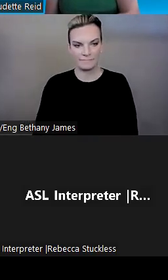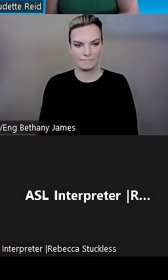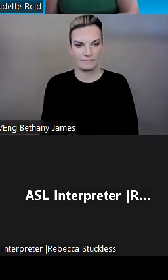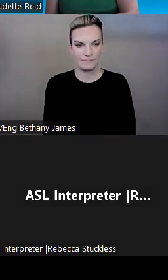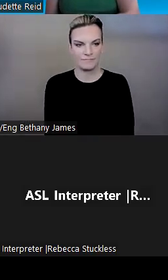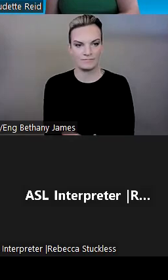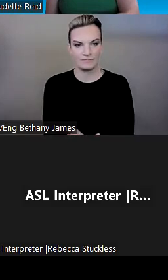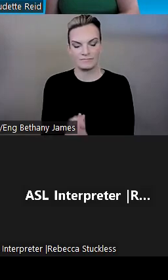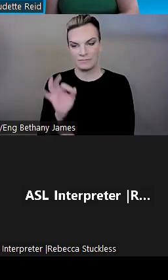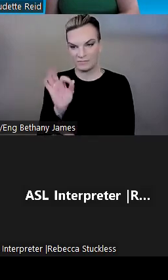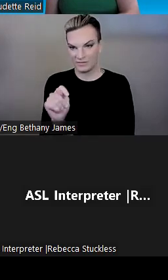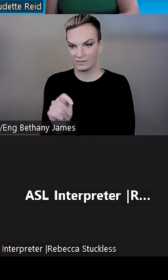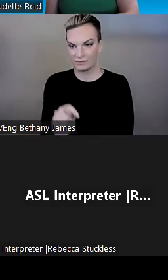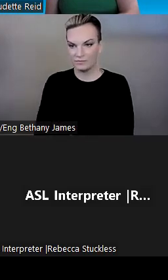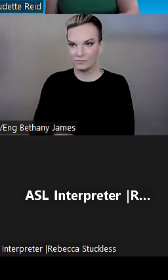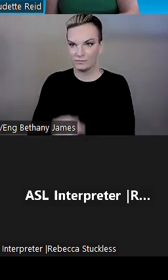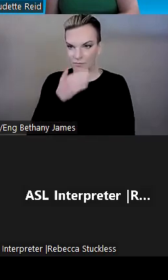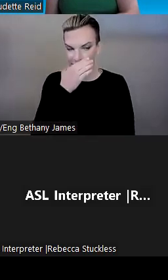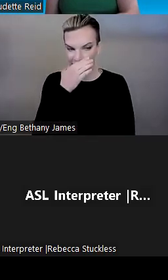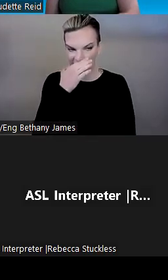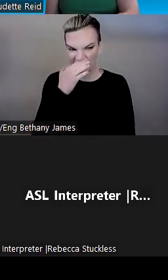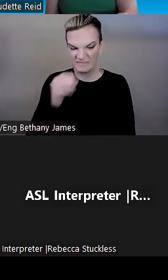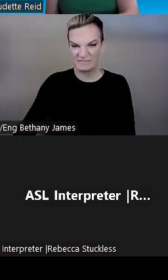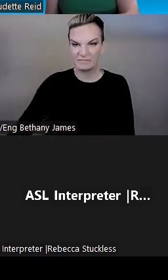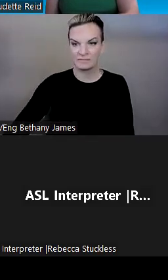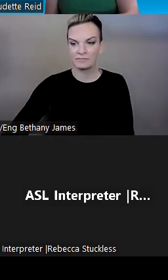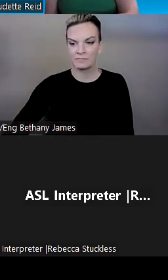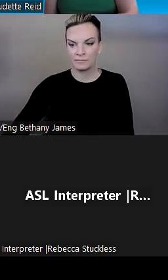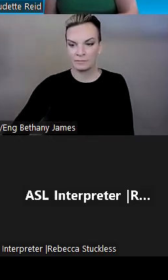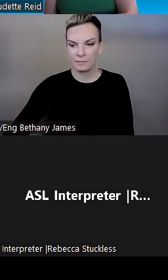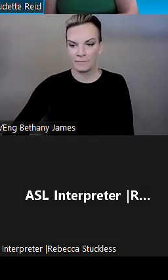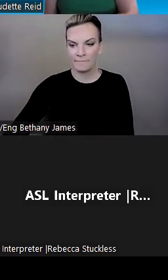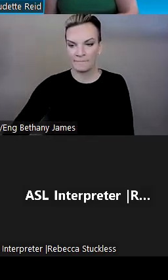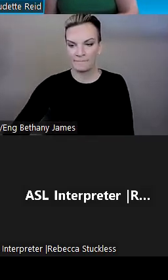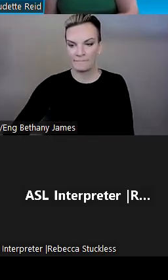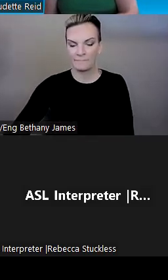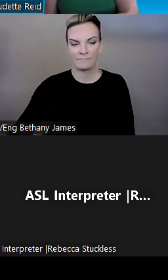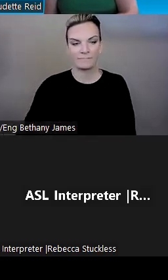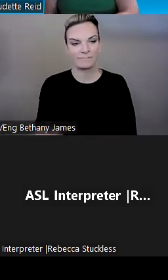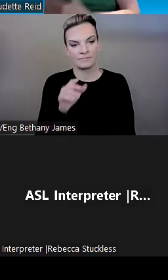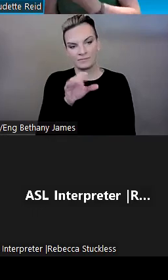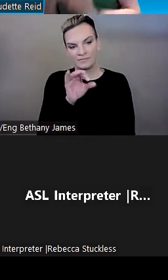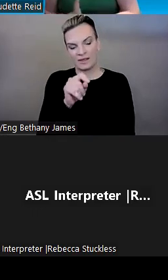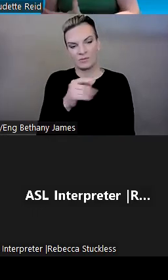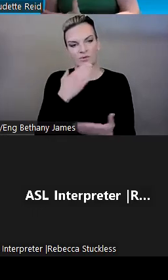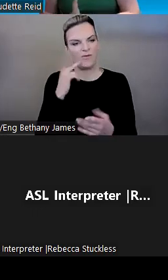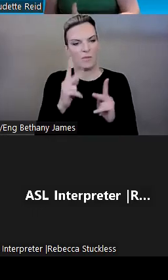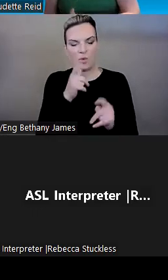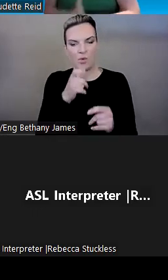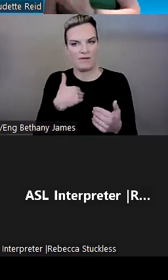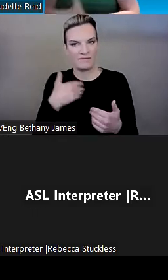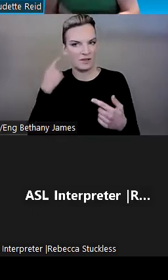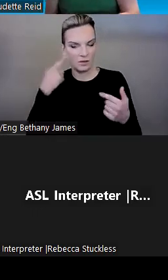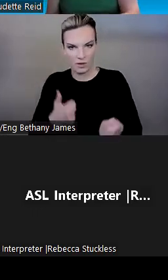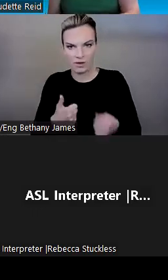FaceTime is a tool for persons who have hearing loss because the high quality